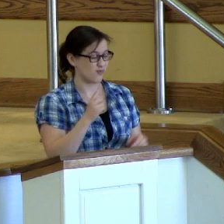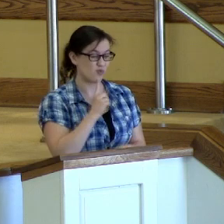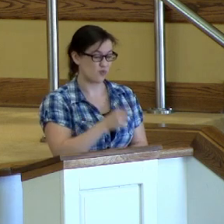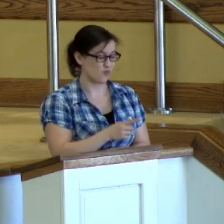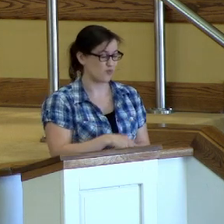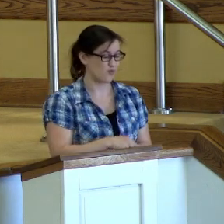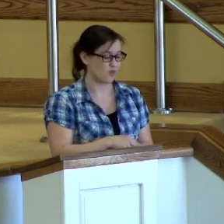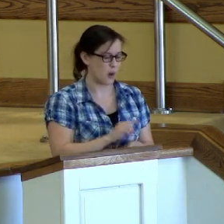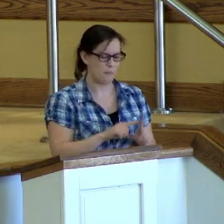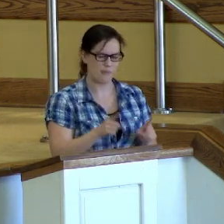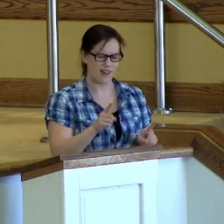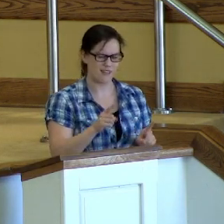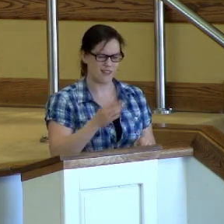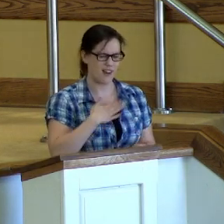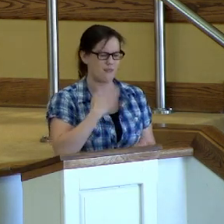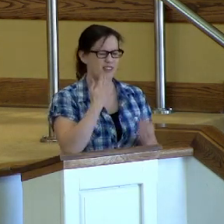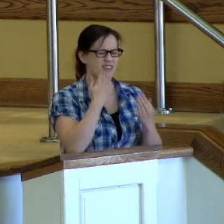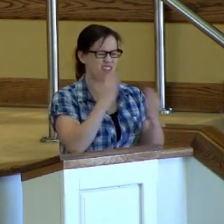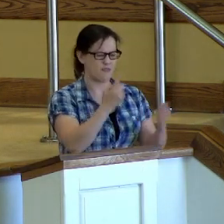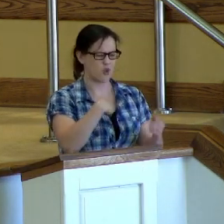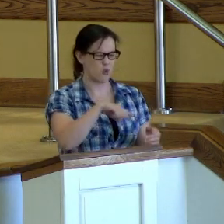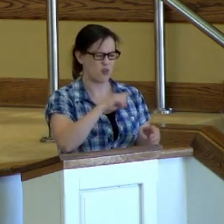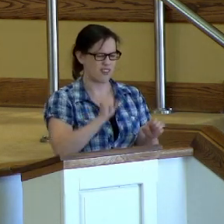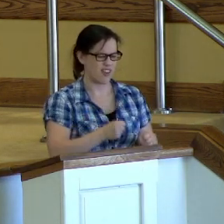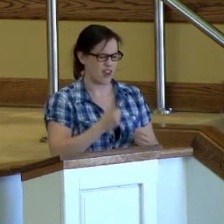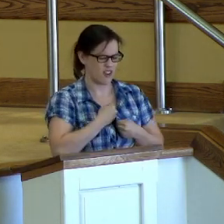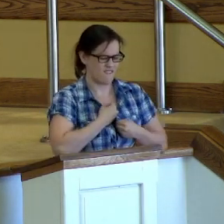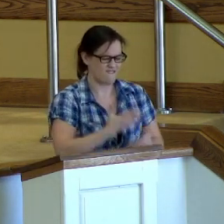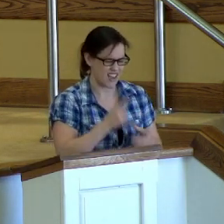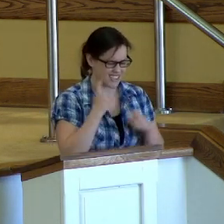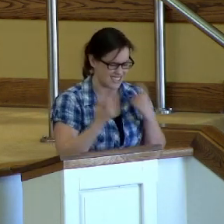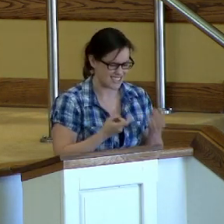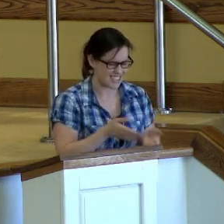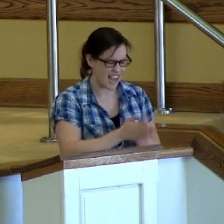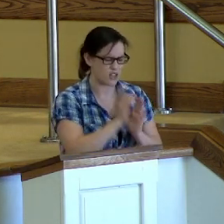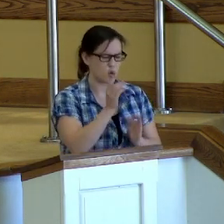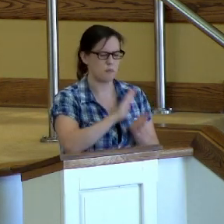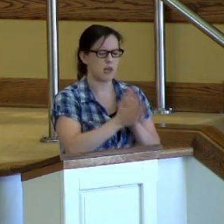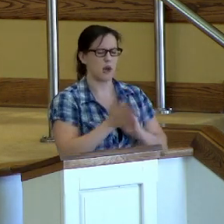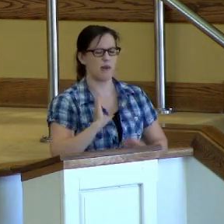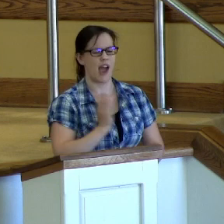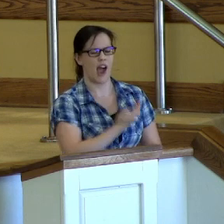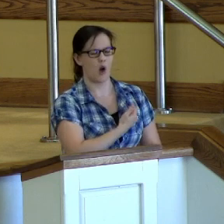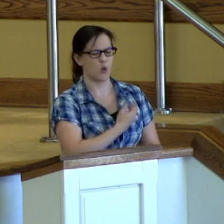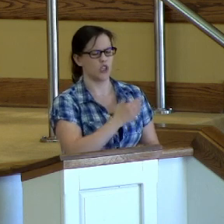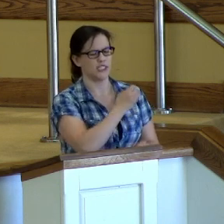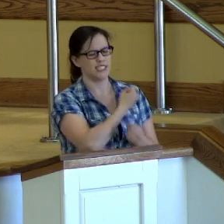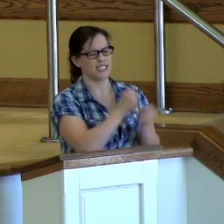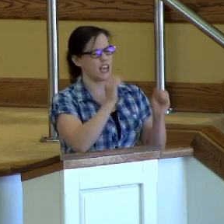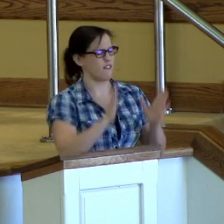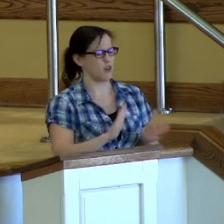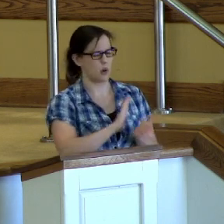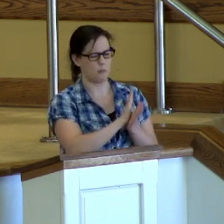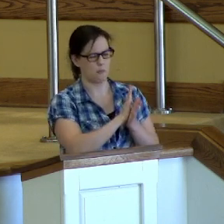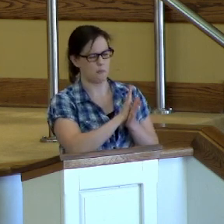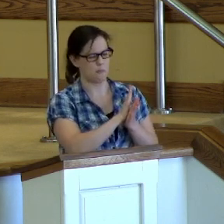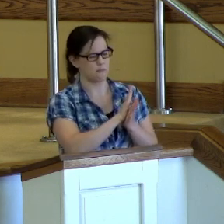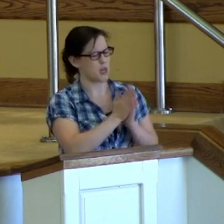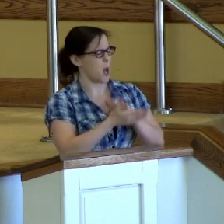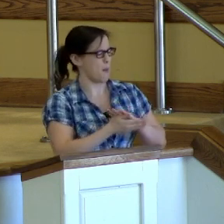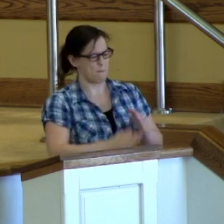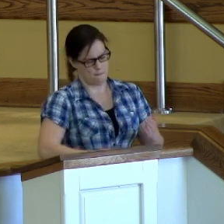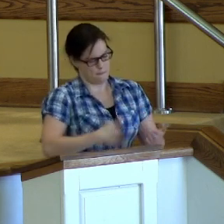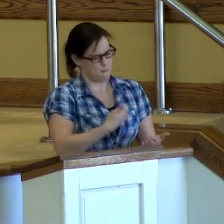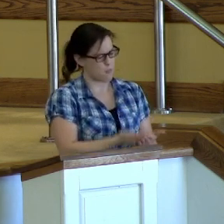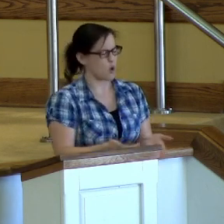I am so thankful that we can repent of the sins, ask Christ to be our Savior, and be born again, and you have afforded that way